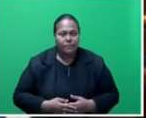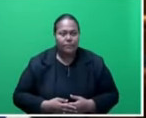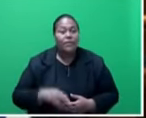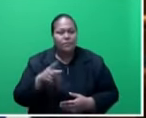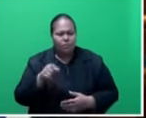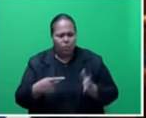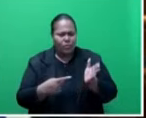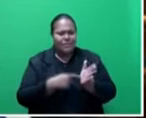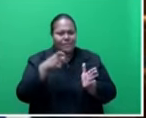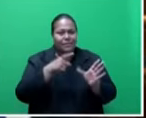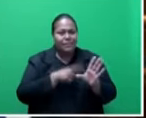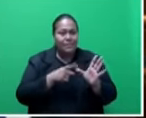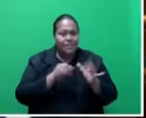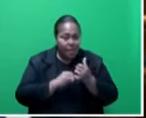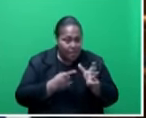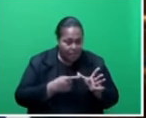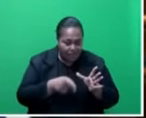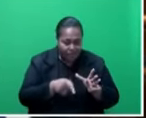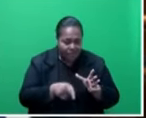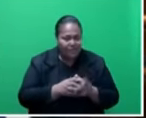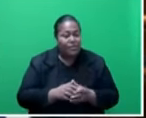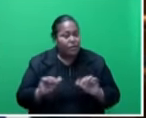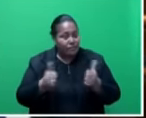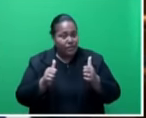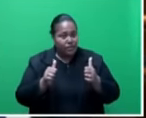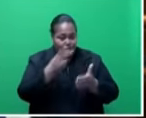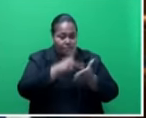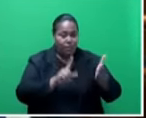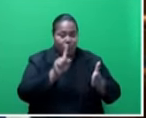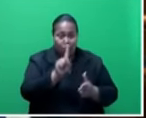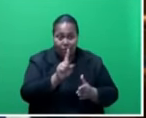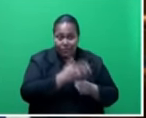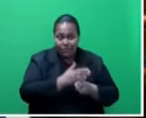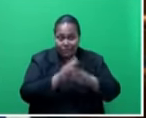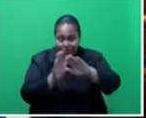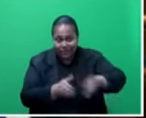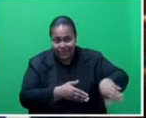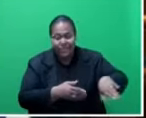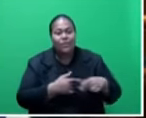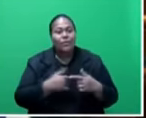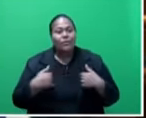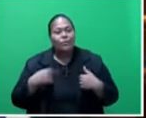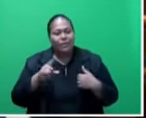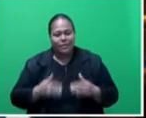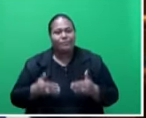livestock. Mr. Speaker said, following the phase 1 assistance,